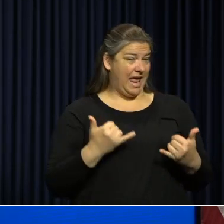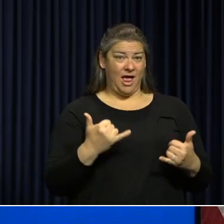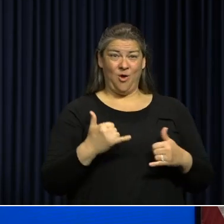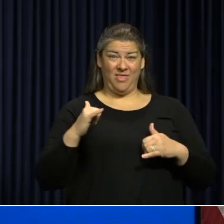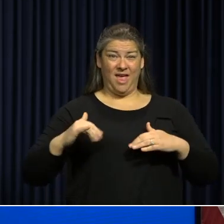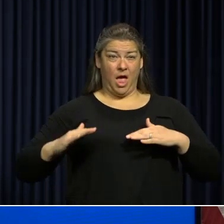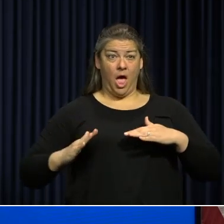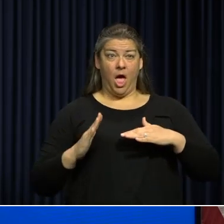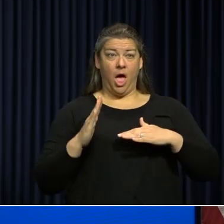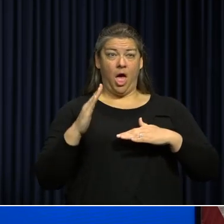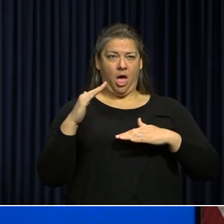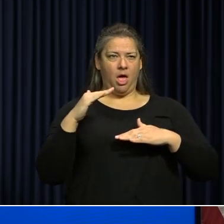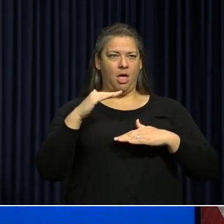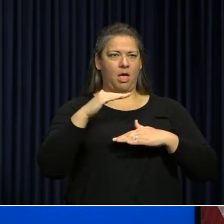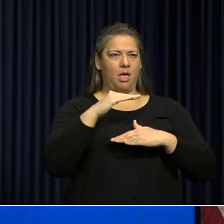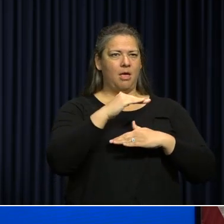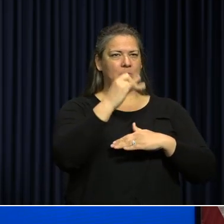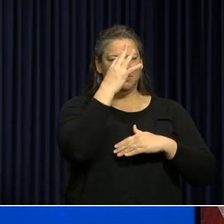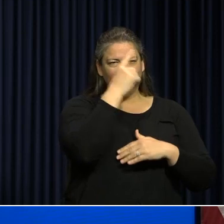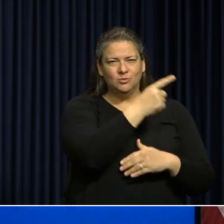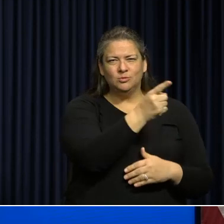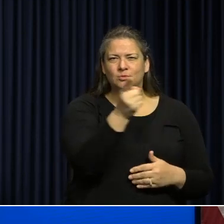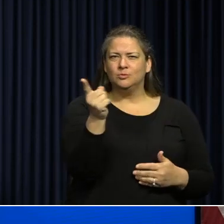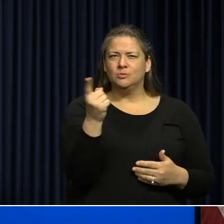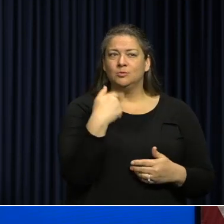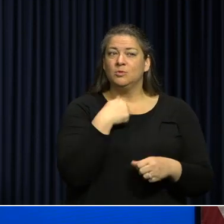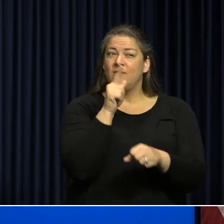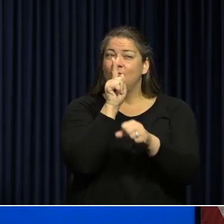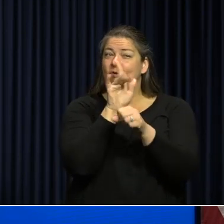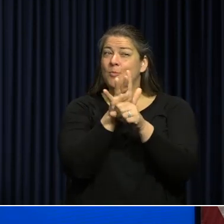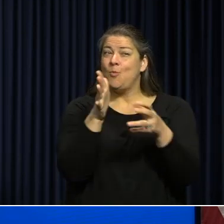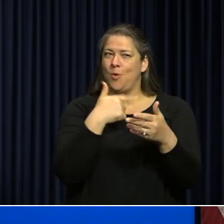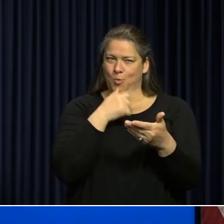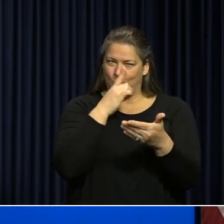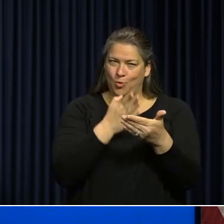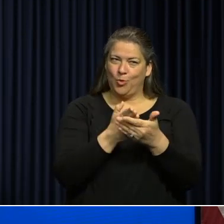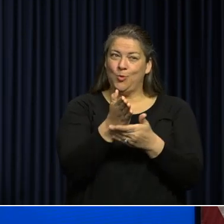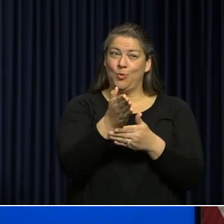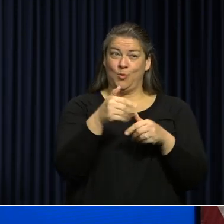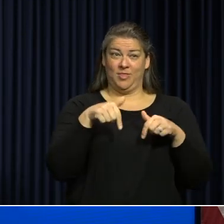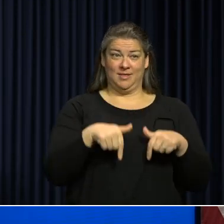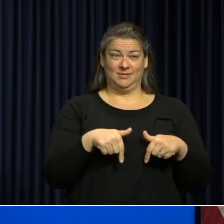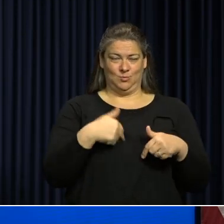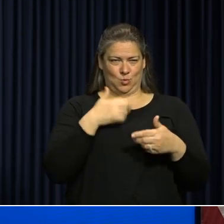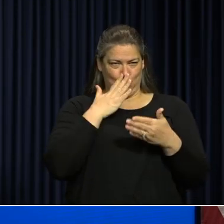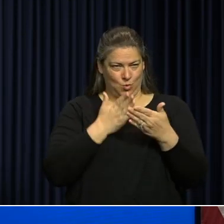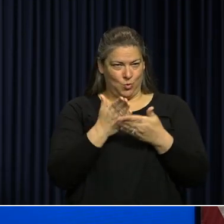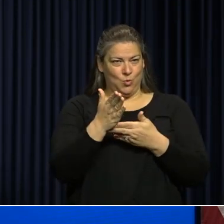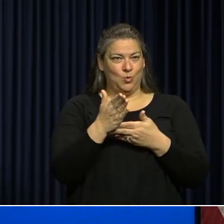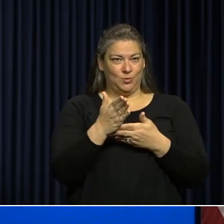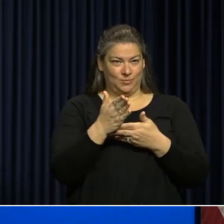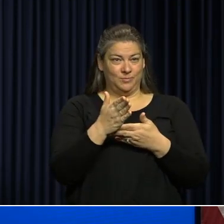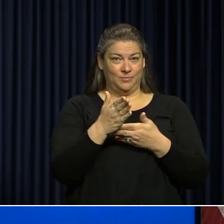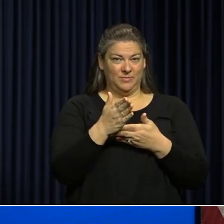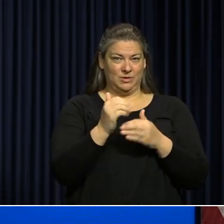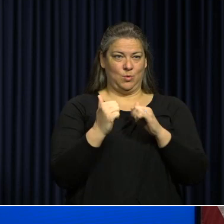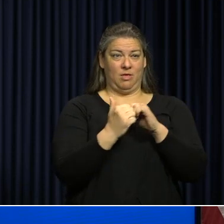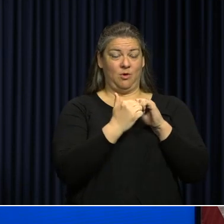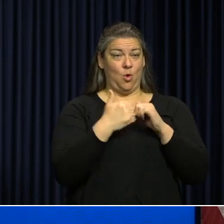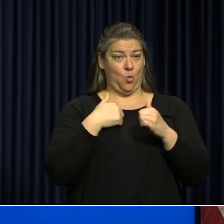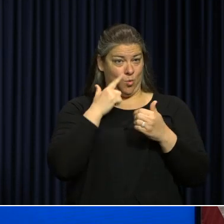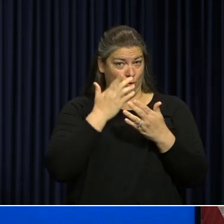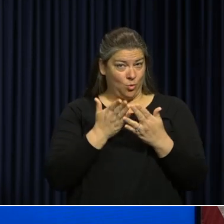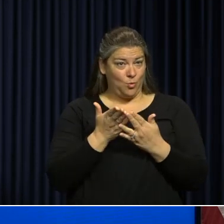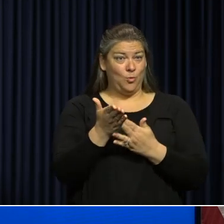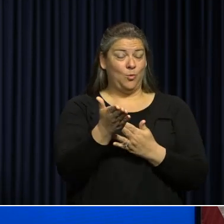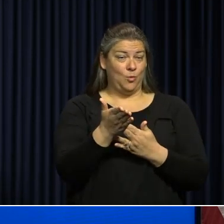curve. And that's by reaffirming that we will get through this and we will get through this together. Say it with me. We will get